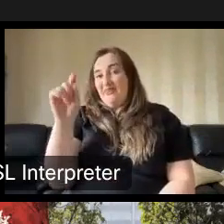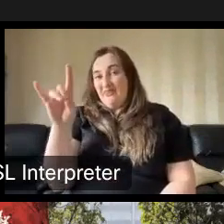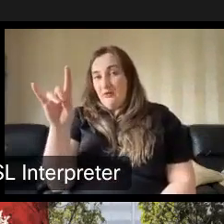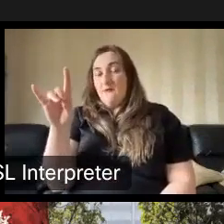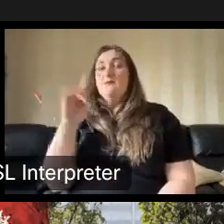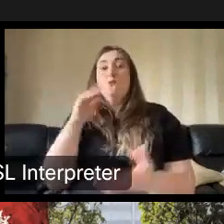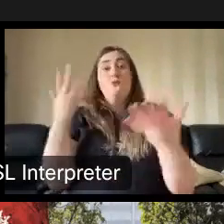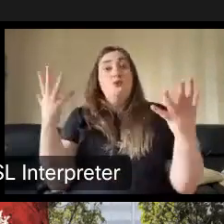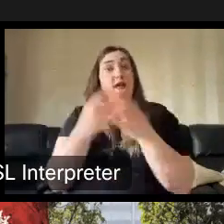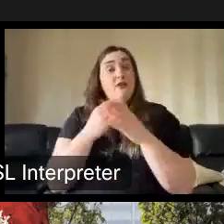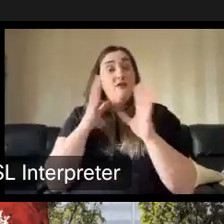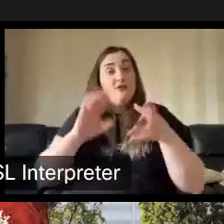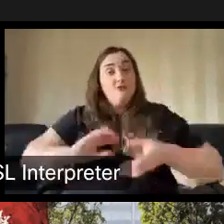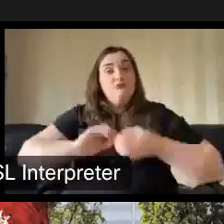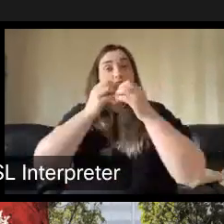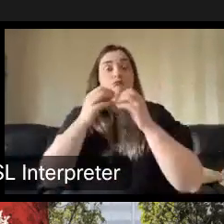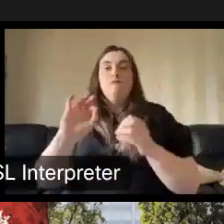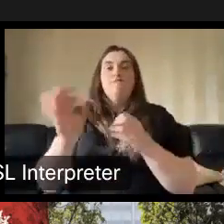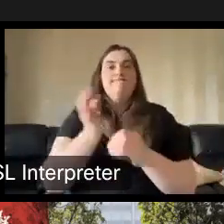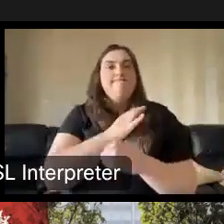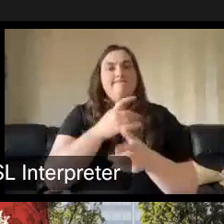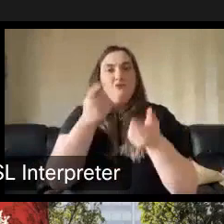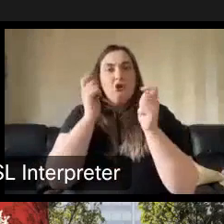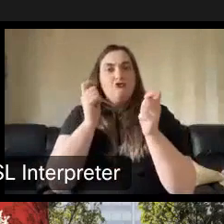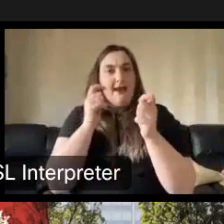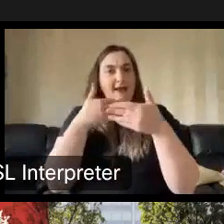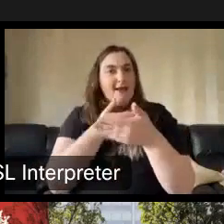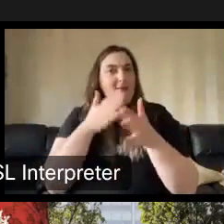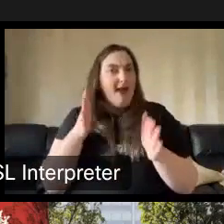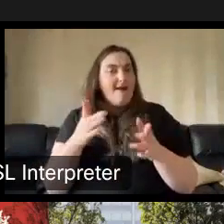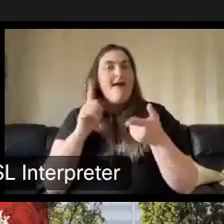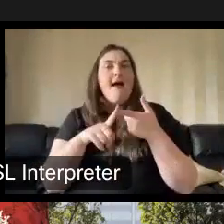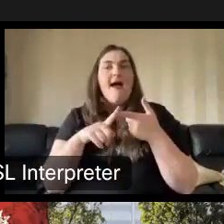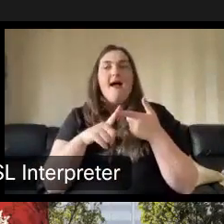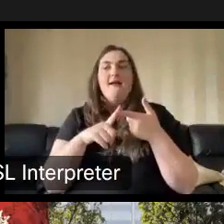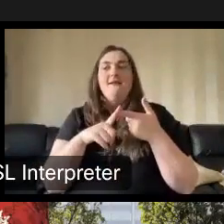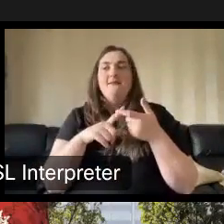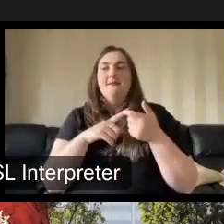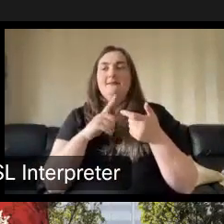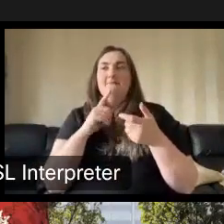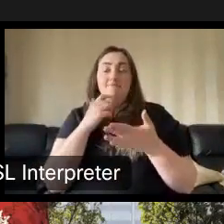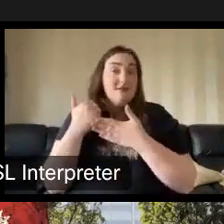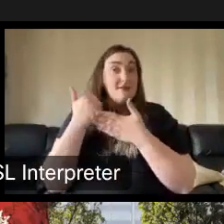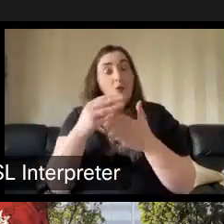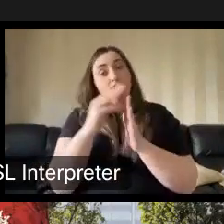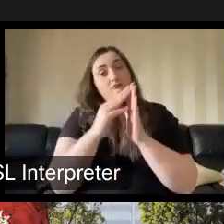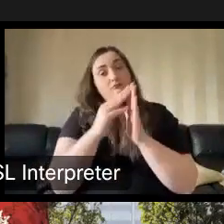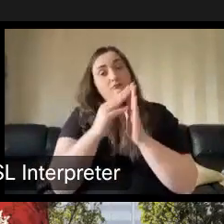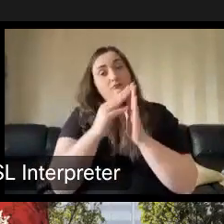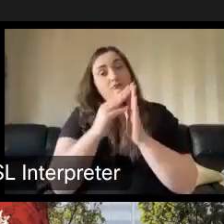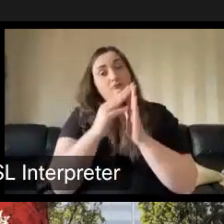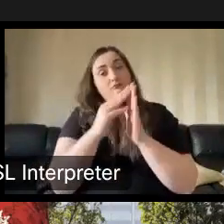put together a really good training package and support program of